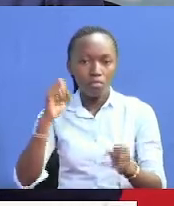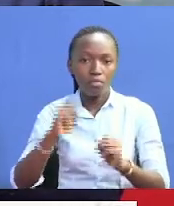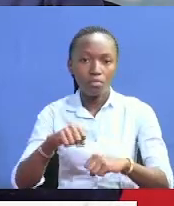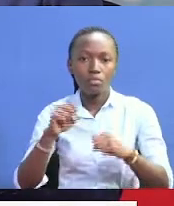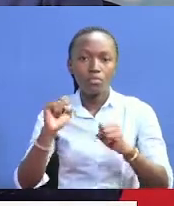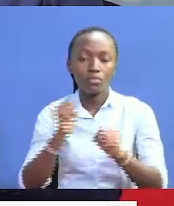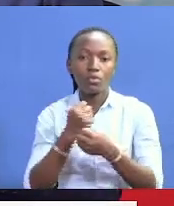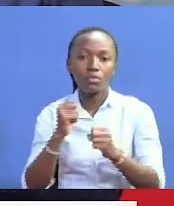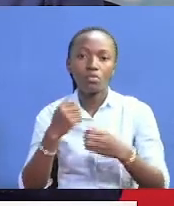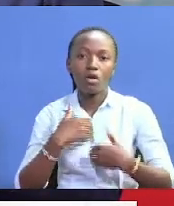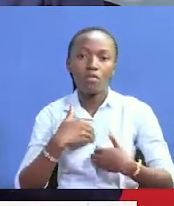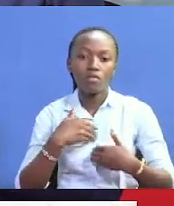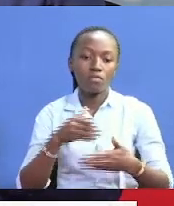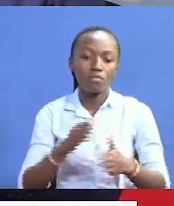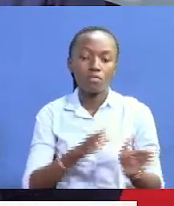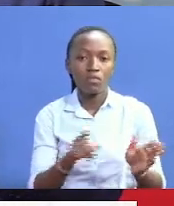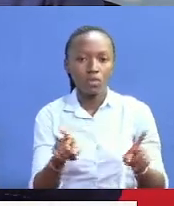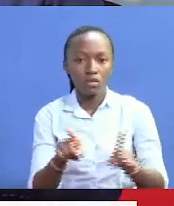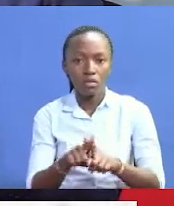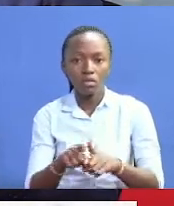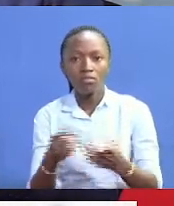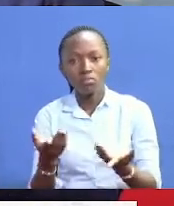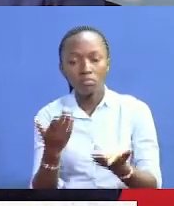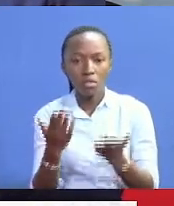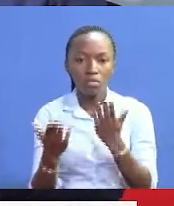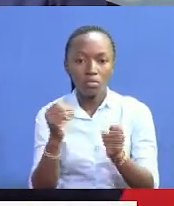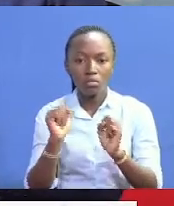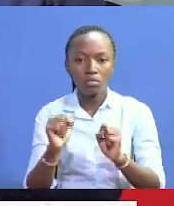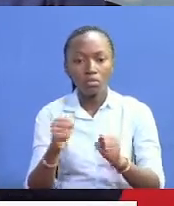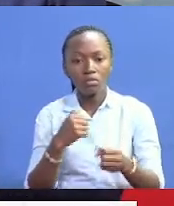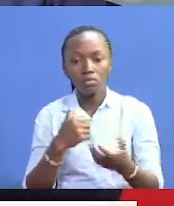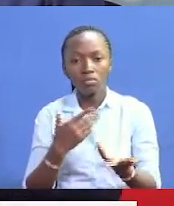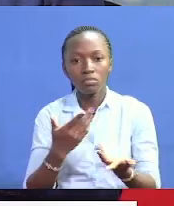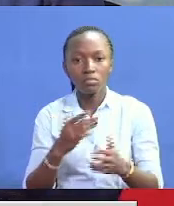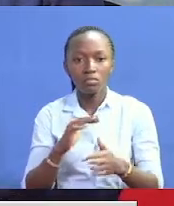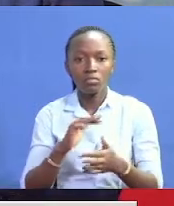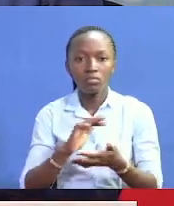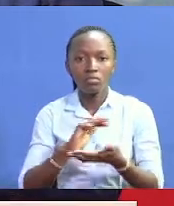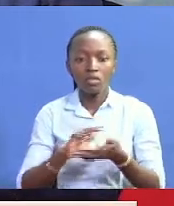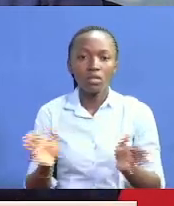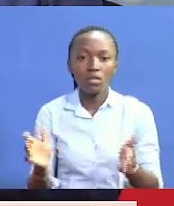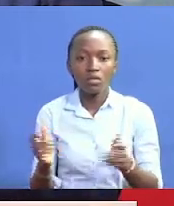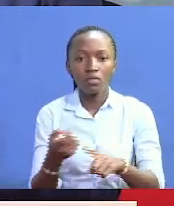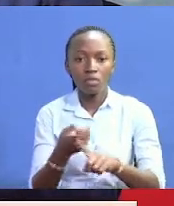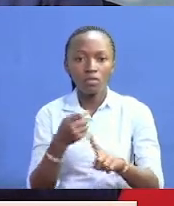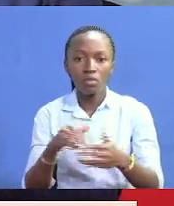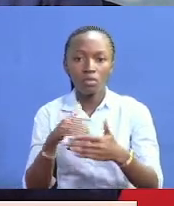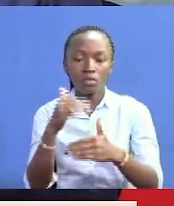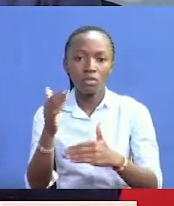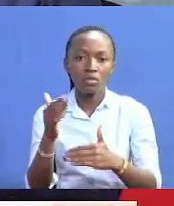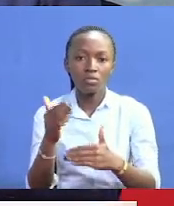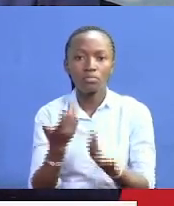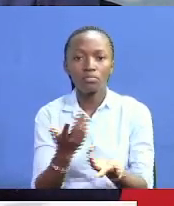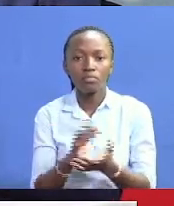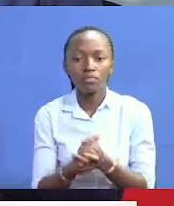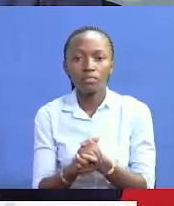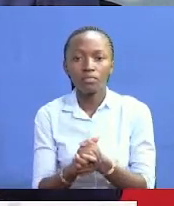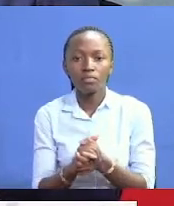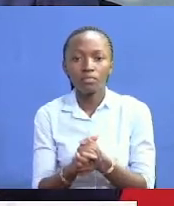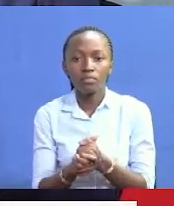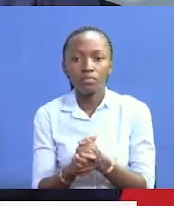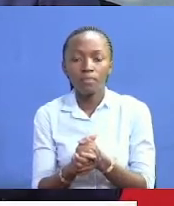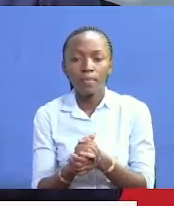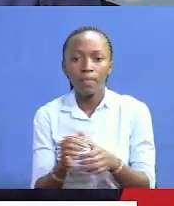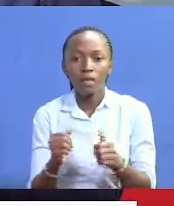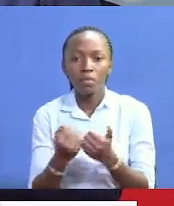do several things, they may also get influence from outside because, again, they are the village champion, but once not recognized, then it doesn't go as well. That